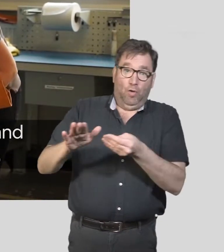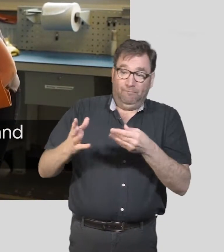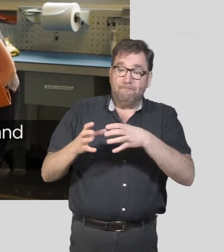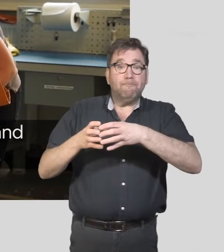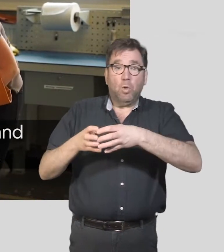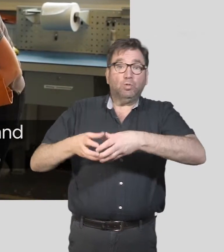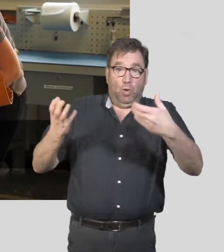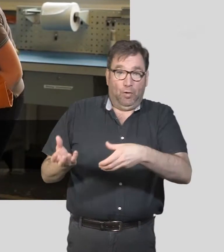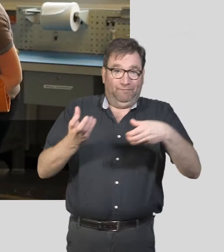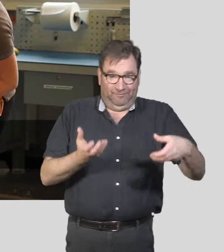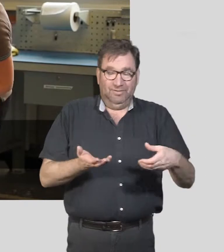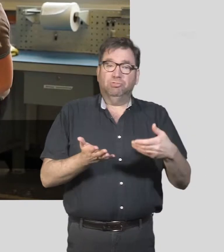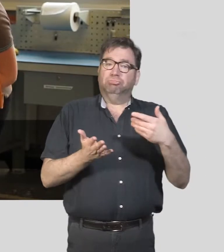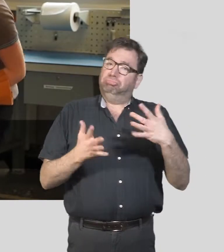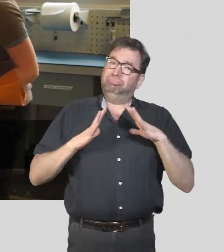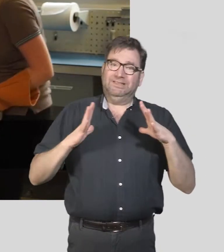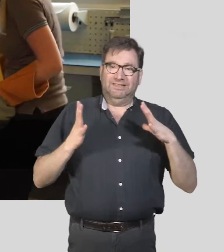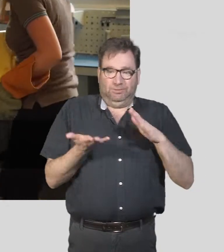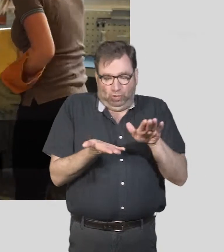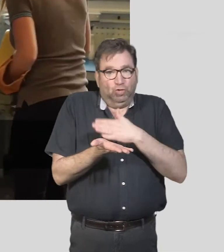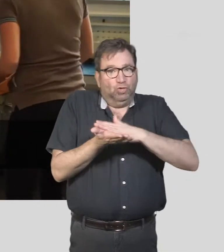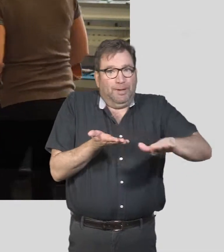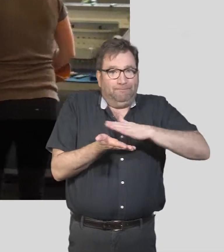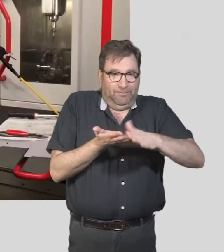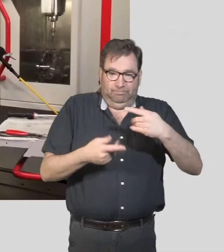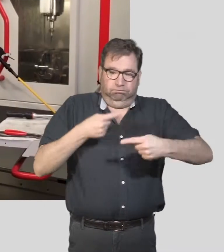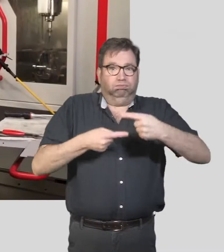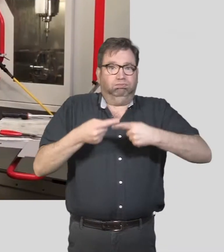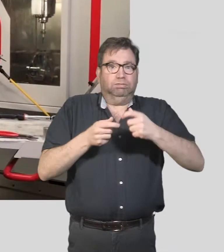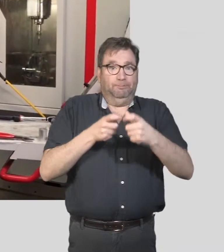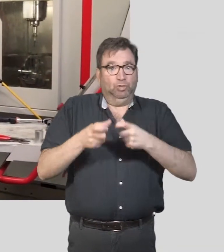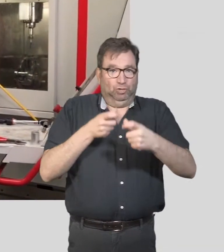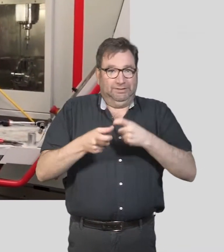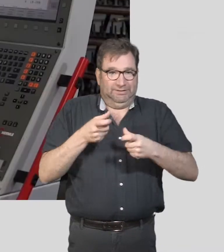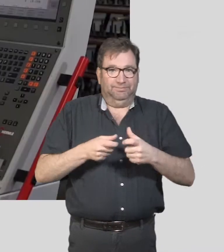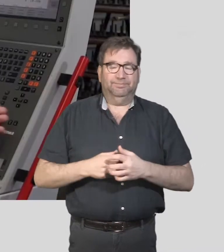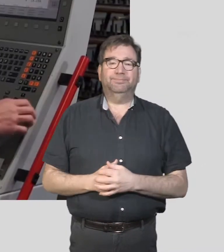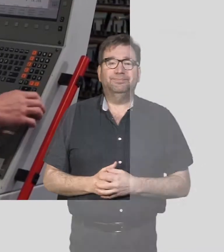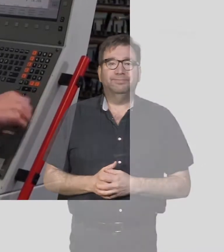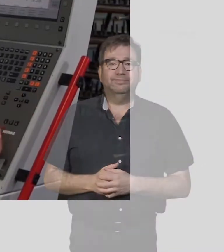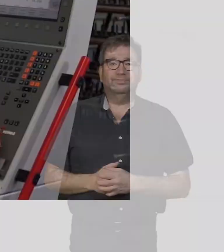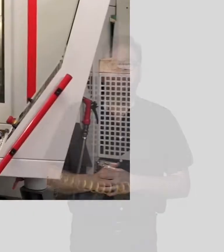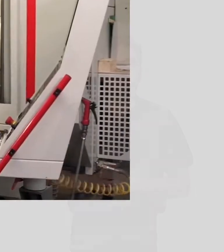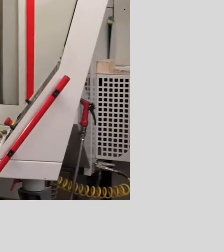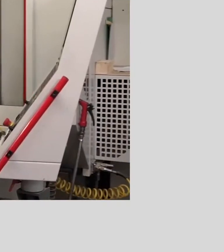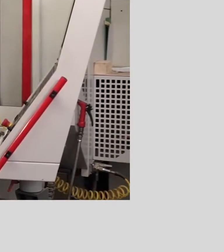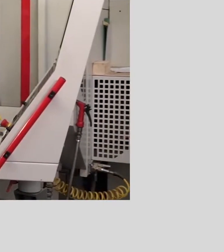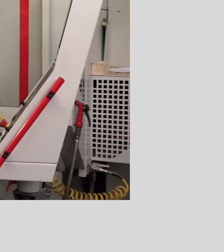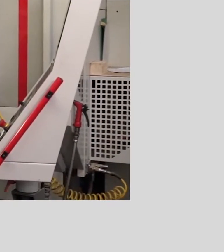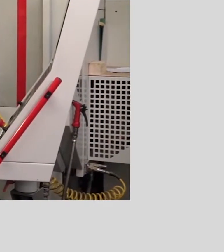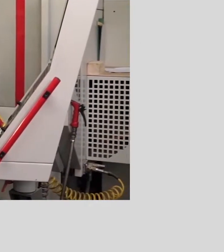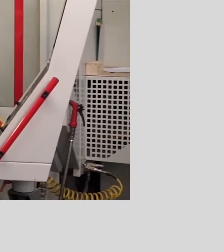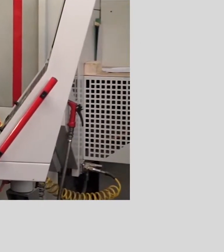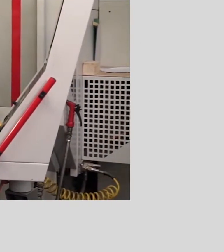removed from the mould, ready to be cut to shape on a milling machine. Another technician operating the milling machine examines a hardened blade, presses